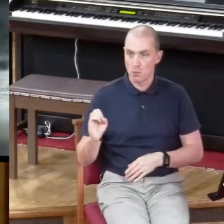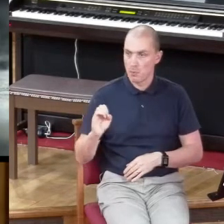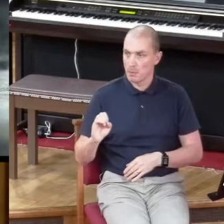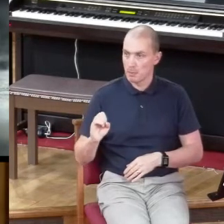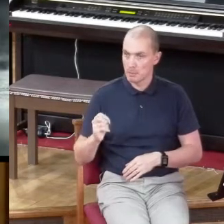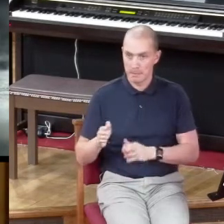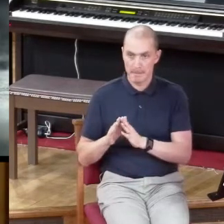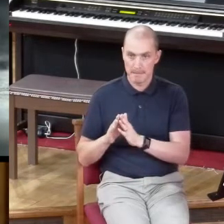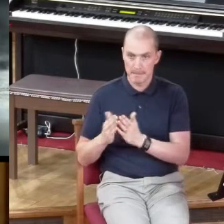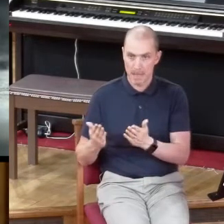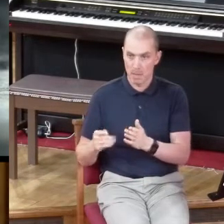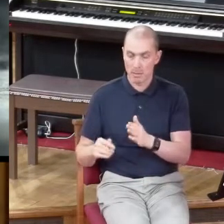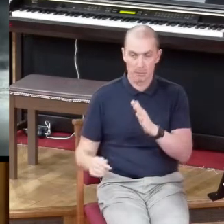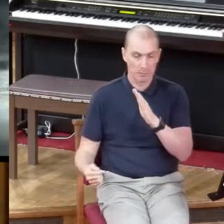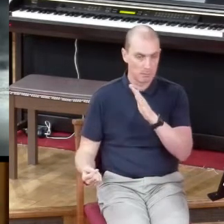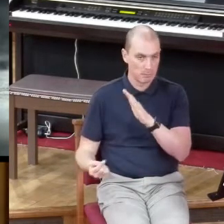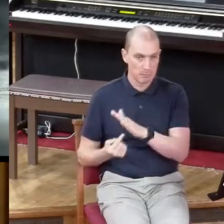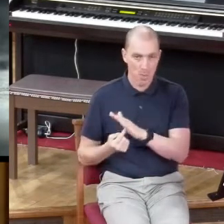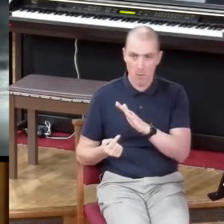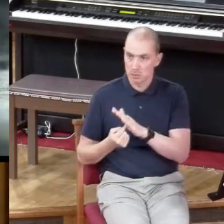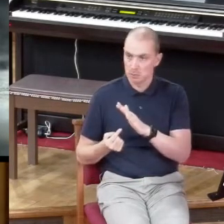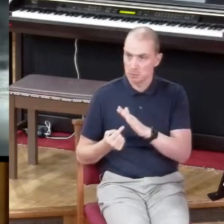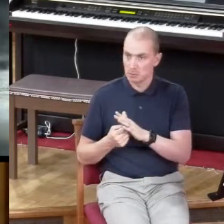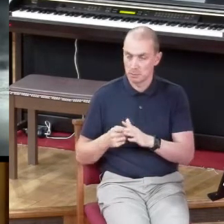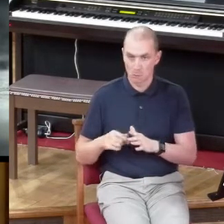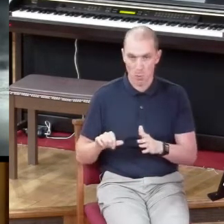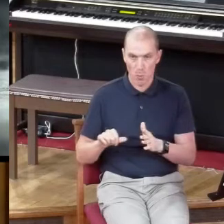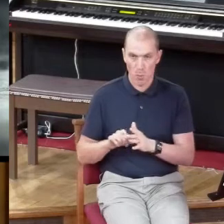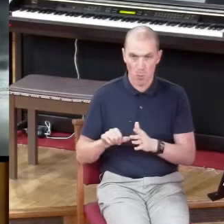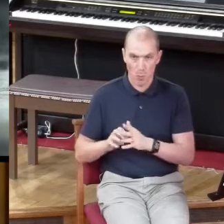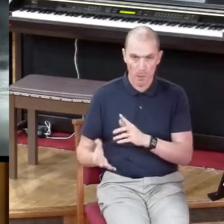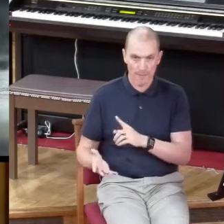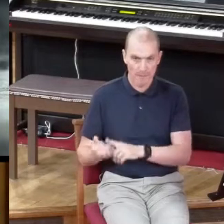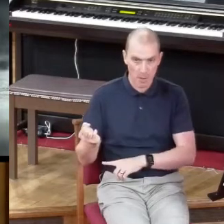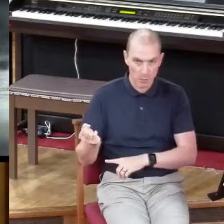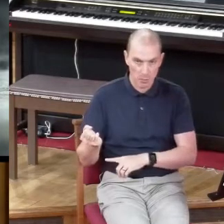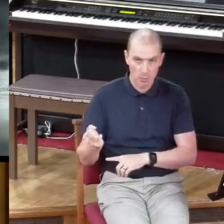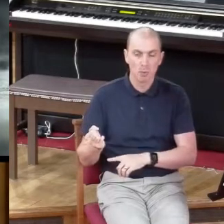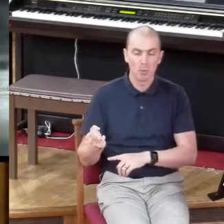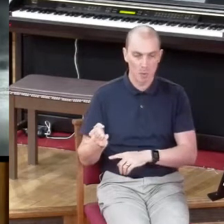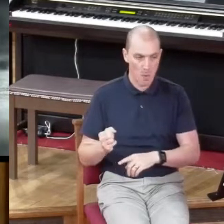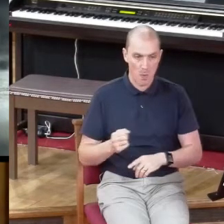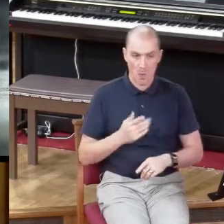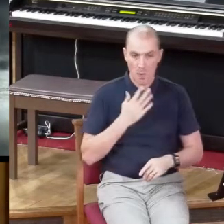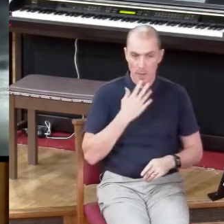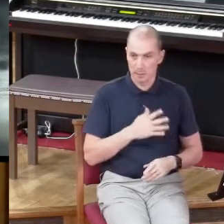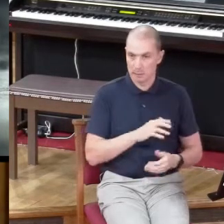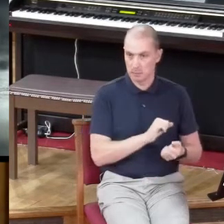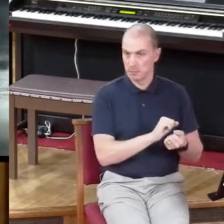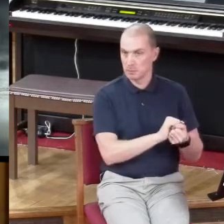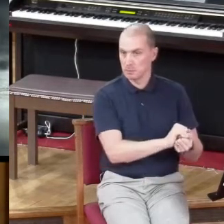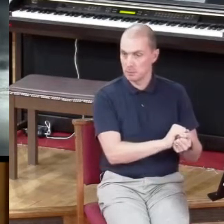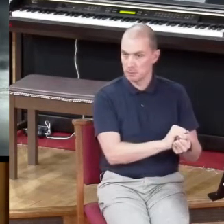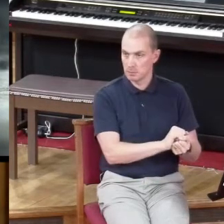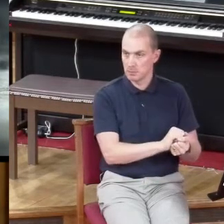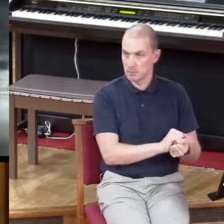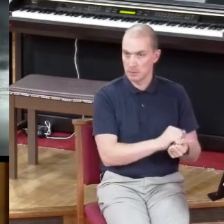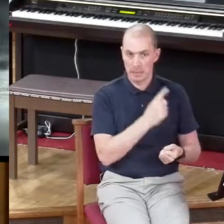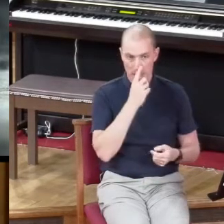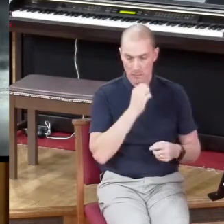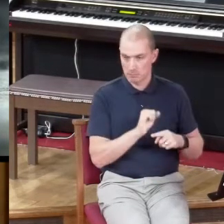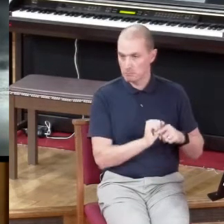do value it, we'll want to pass it on. And not only that, we'll want to guard it.